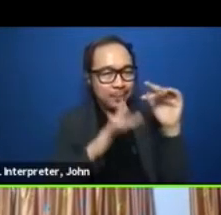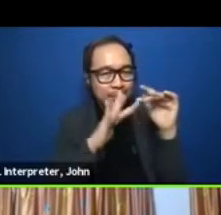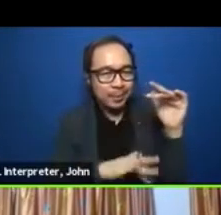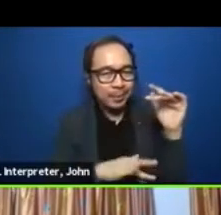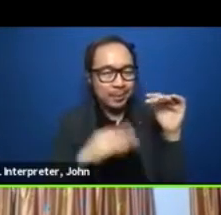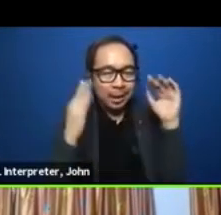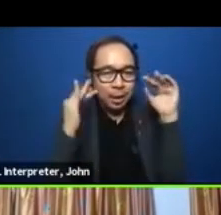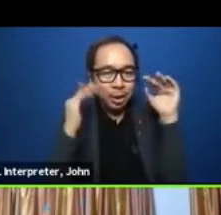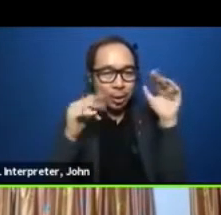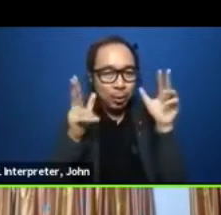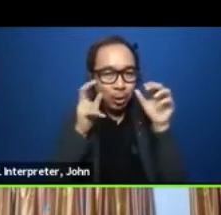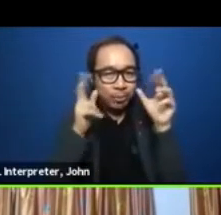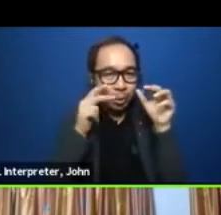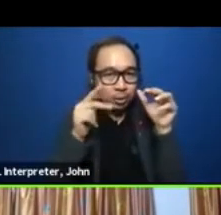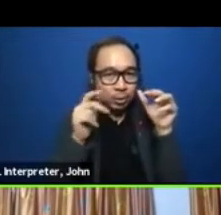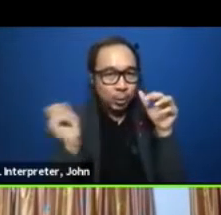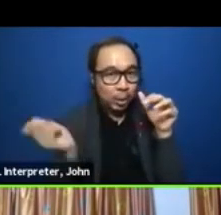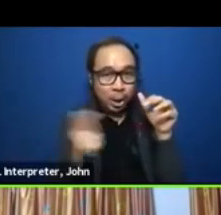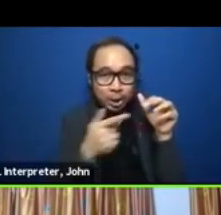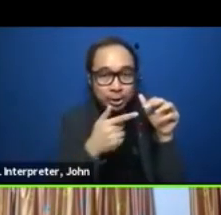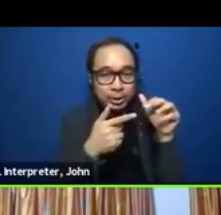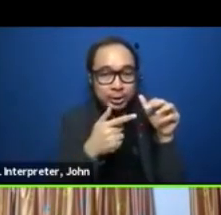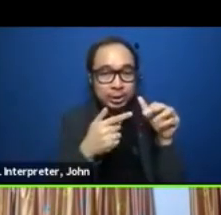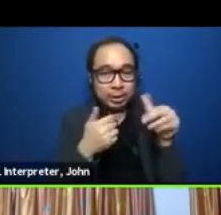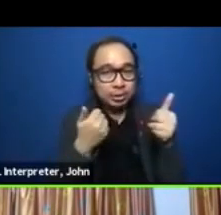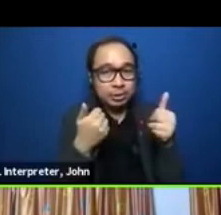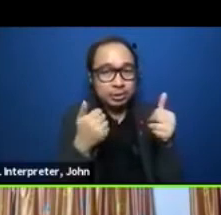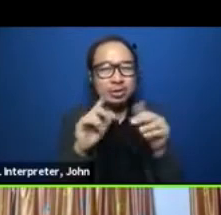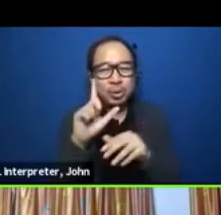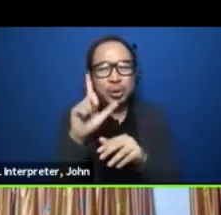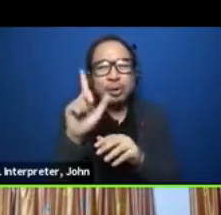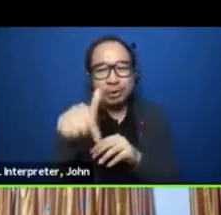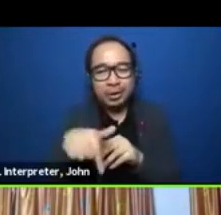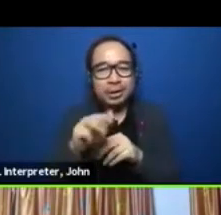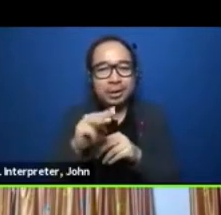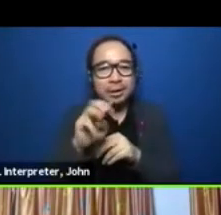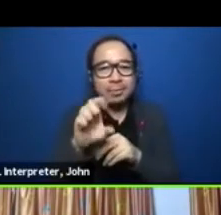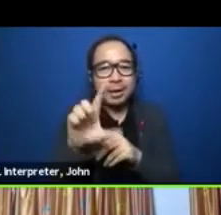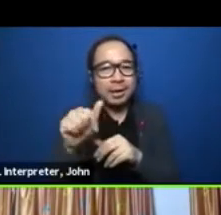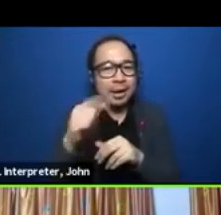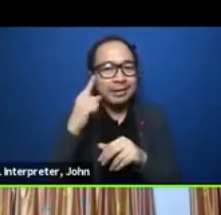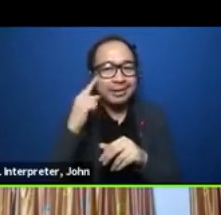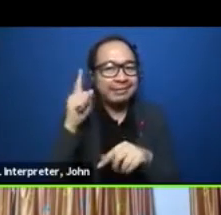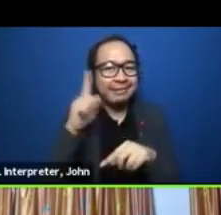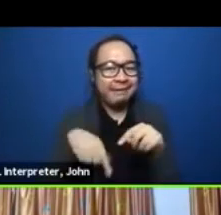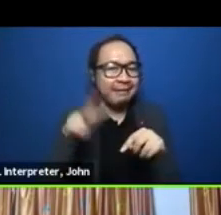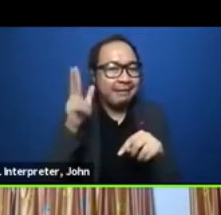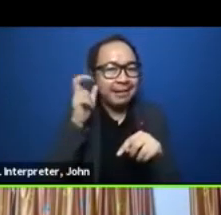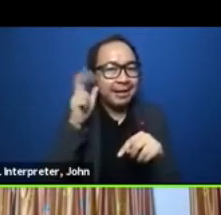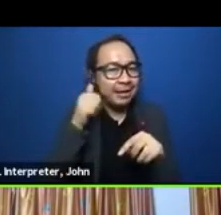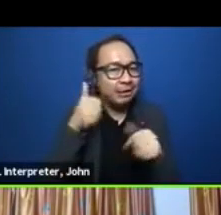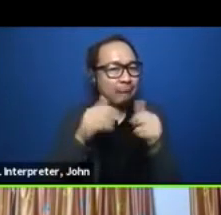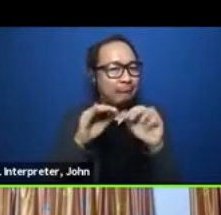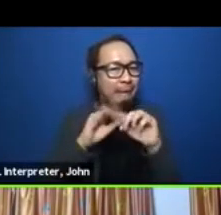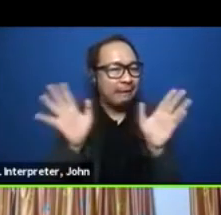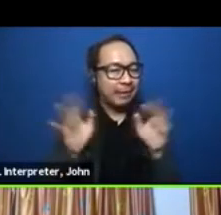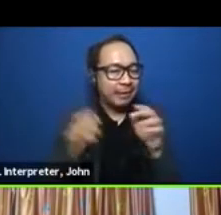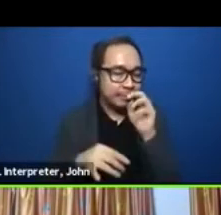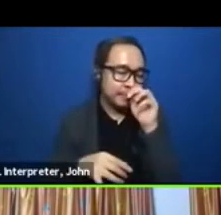others. Okay, we'll go to Mela later on. I think she cannot hear us.